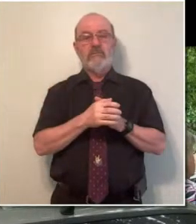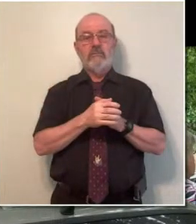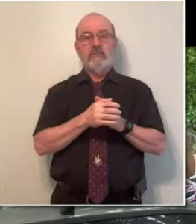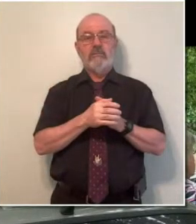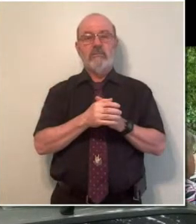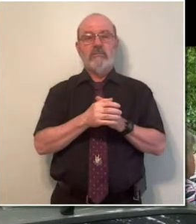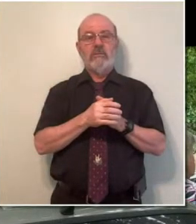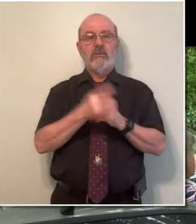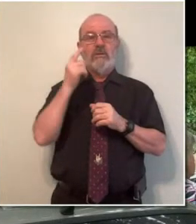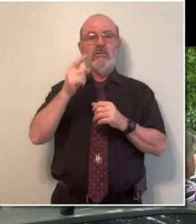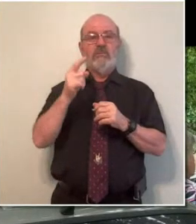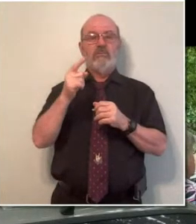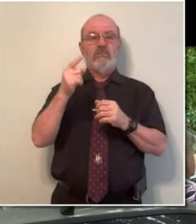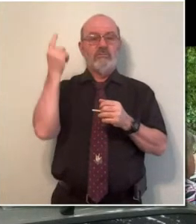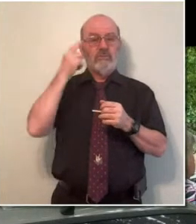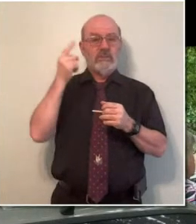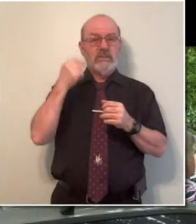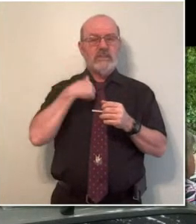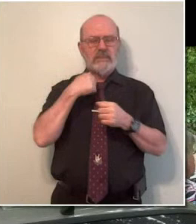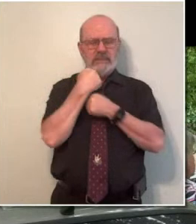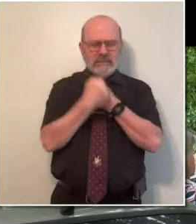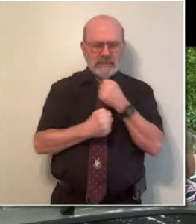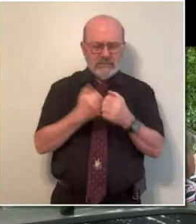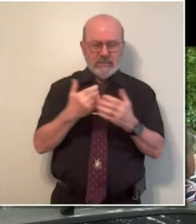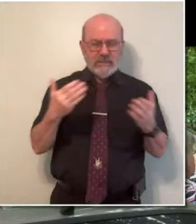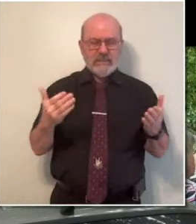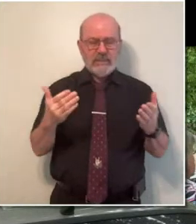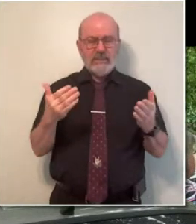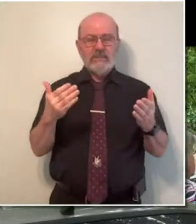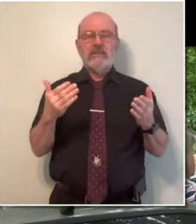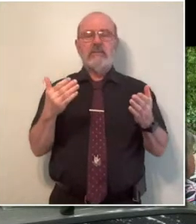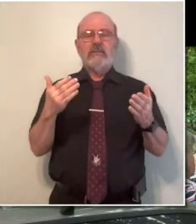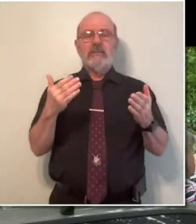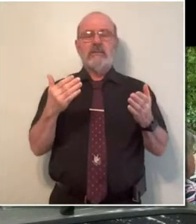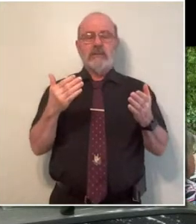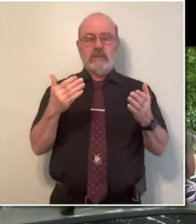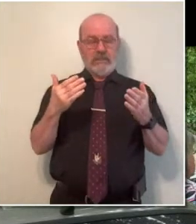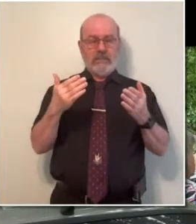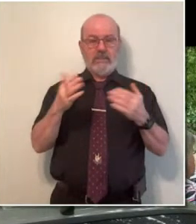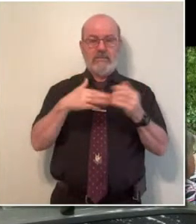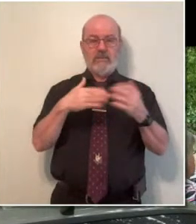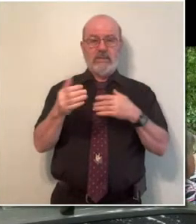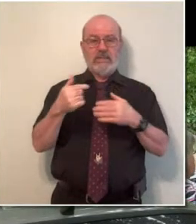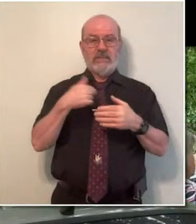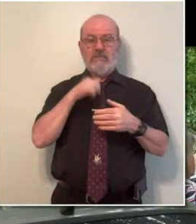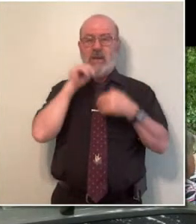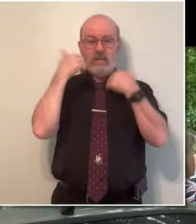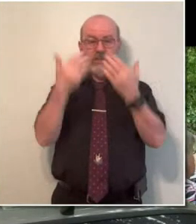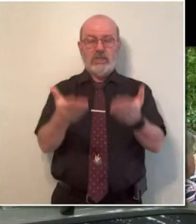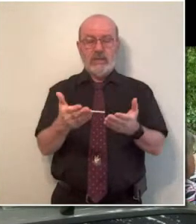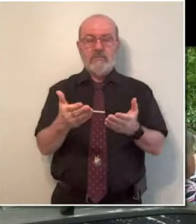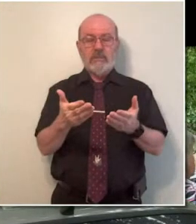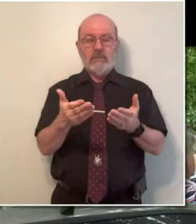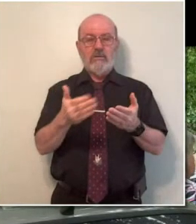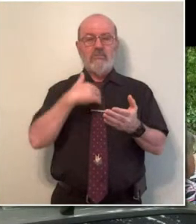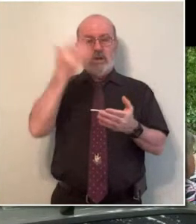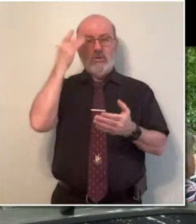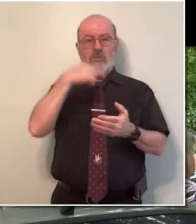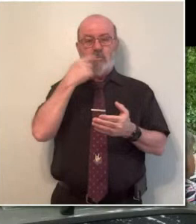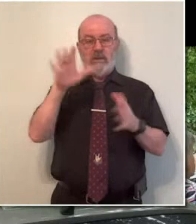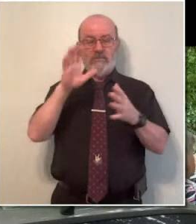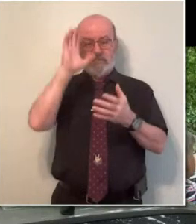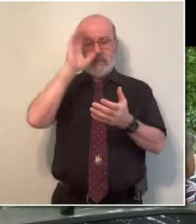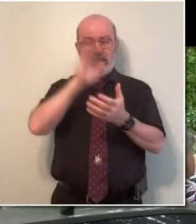For the which cause I suffer these things, I also suffer these things. Nevertheless, I am not ashamed, for I know whom I have